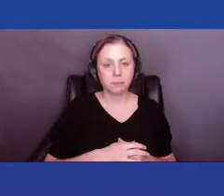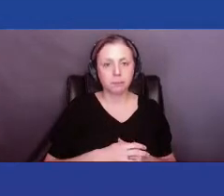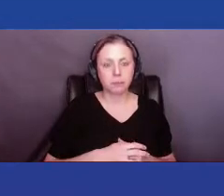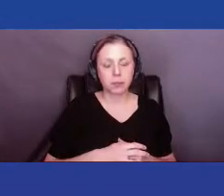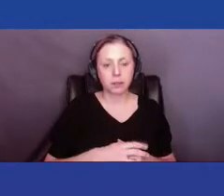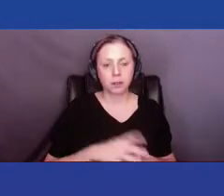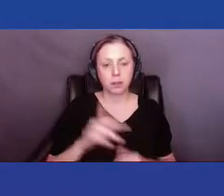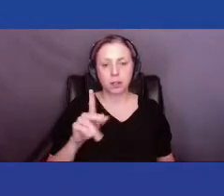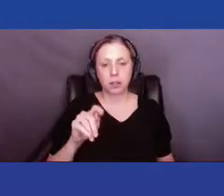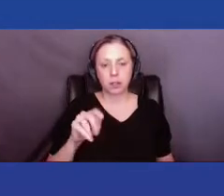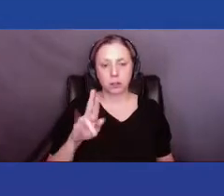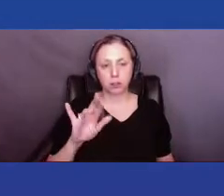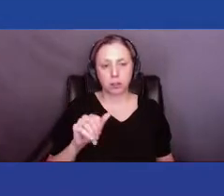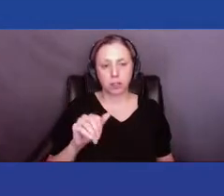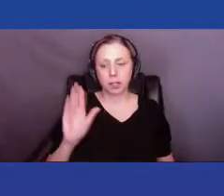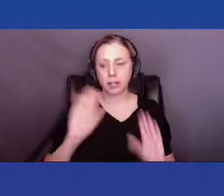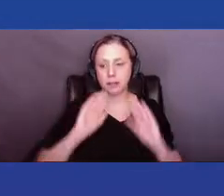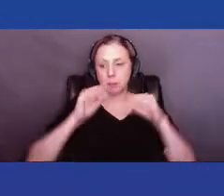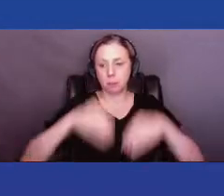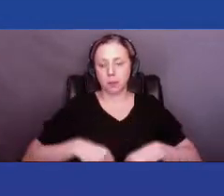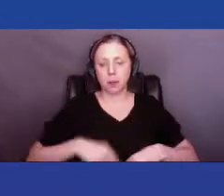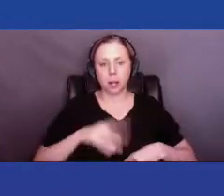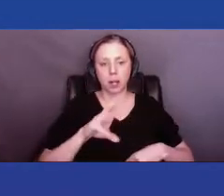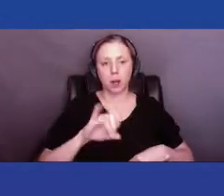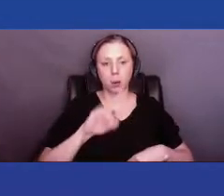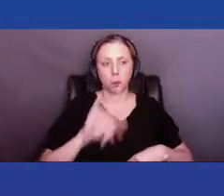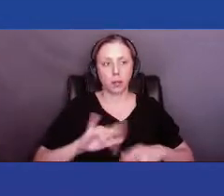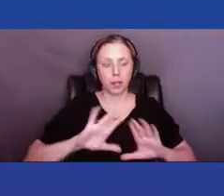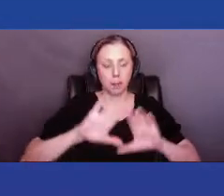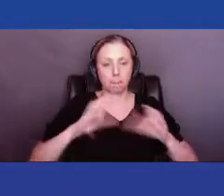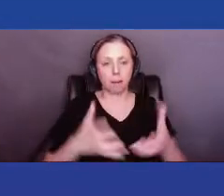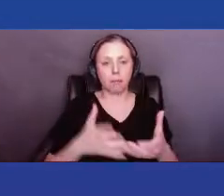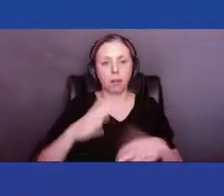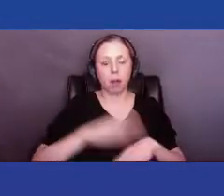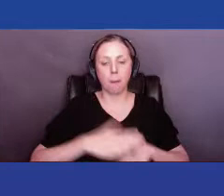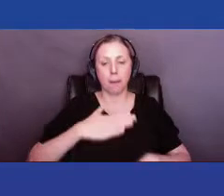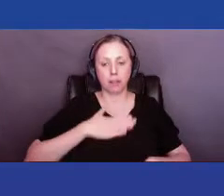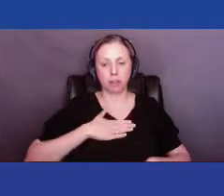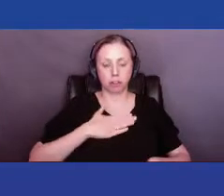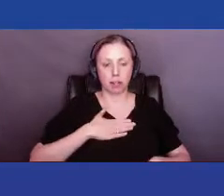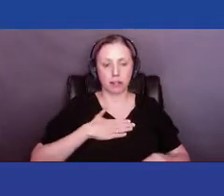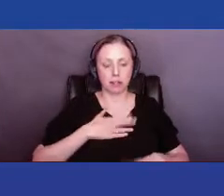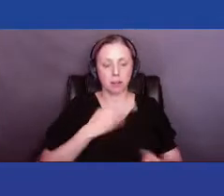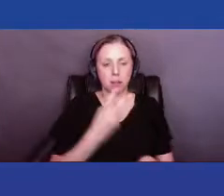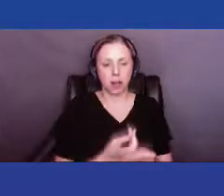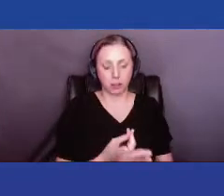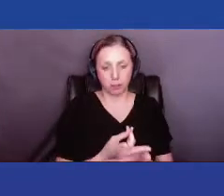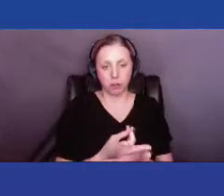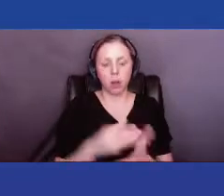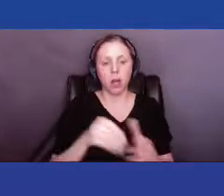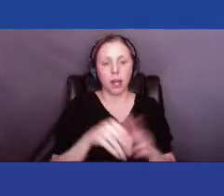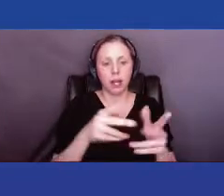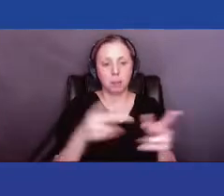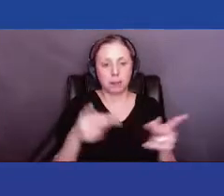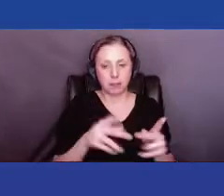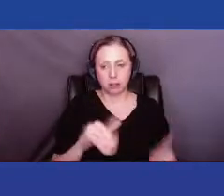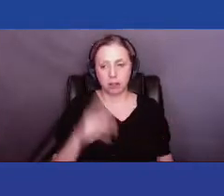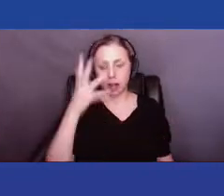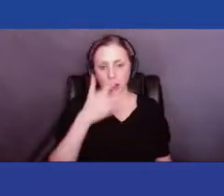is placing one of the weedy bundles on my chest as I'm lying on the floor in a position that looks